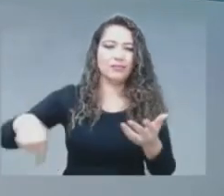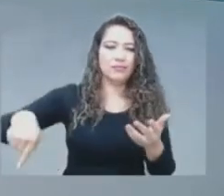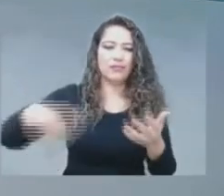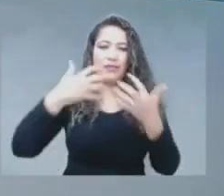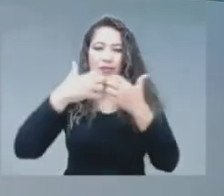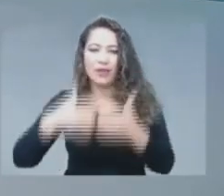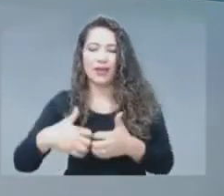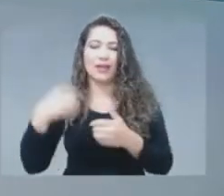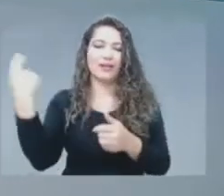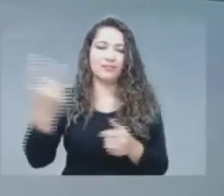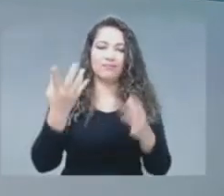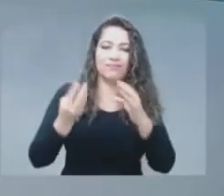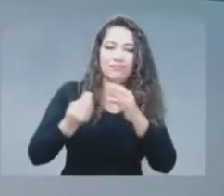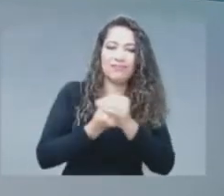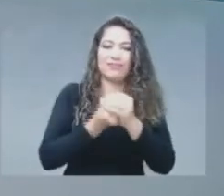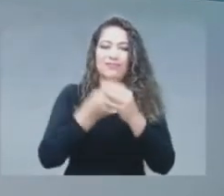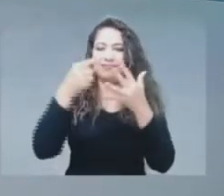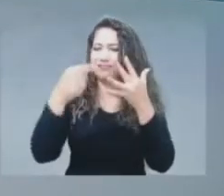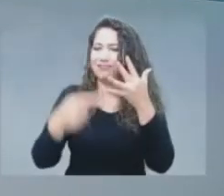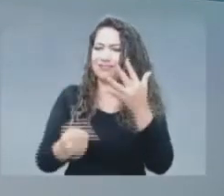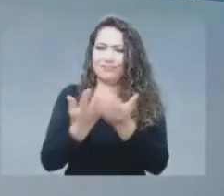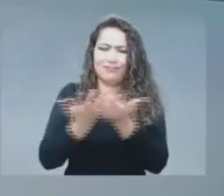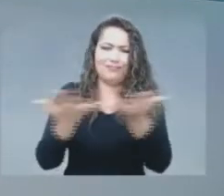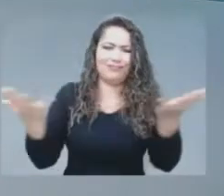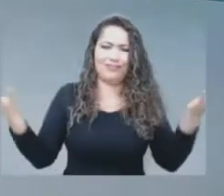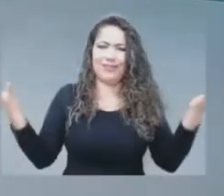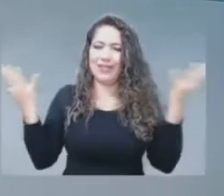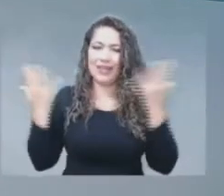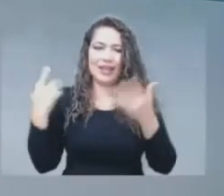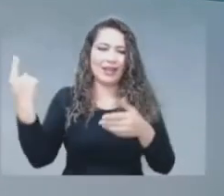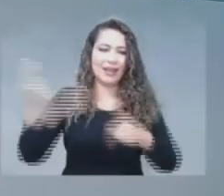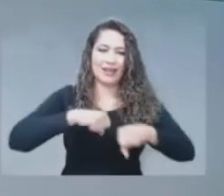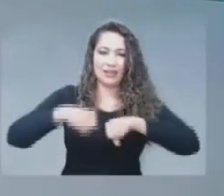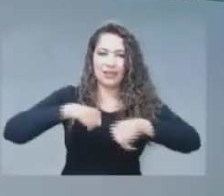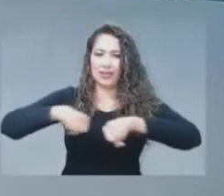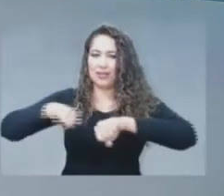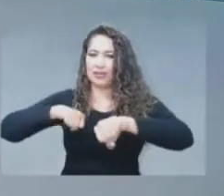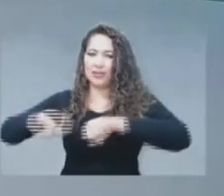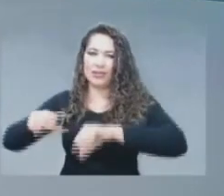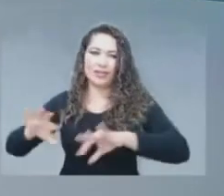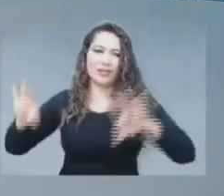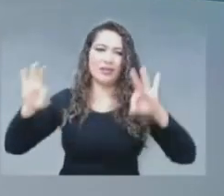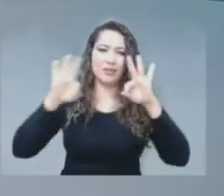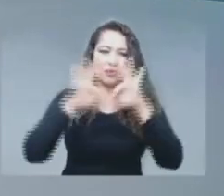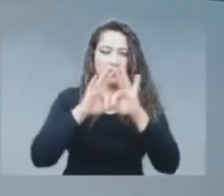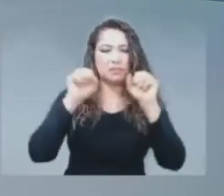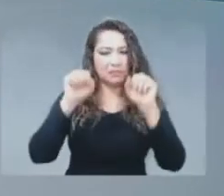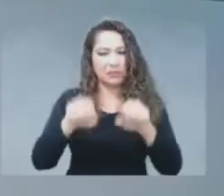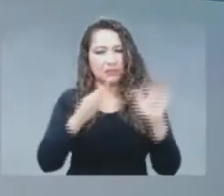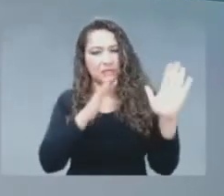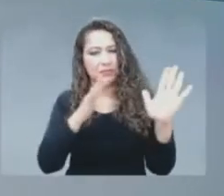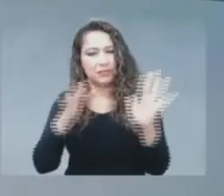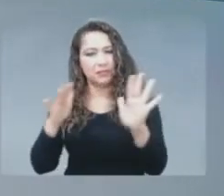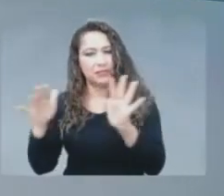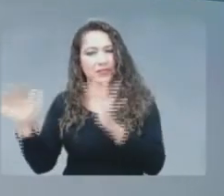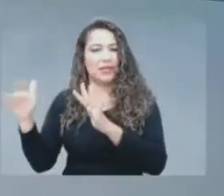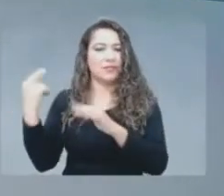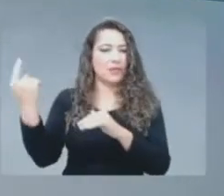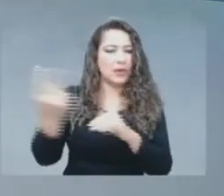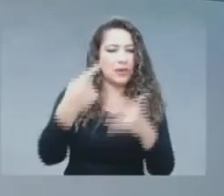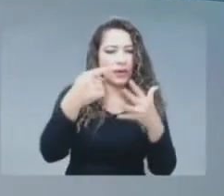business sector representative, manufacturers, integrators, a whole array of key players so that they were able